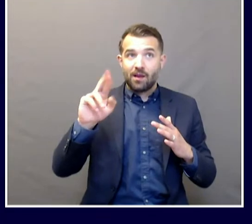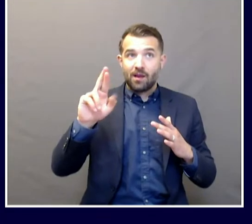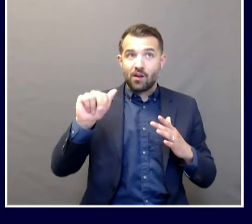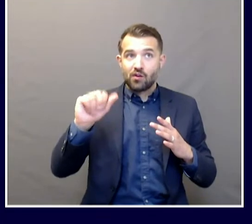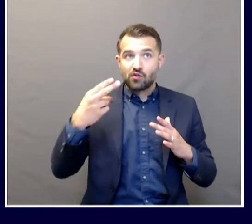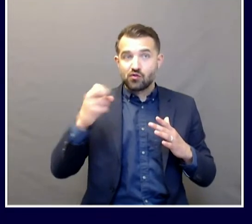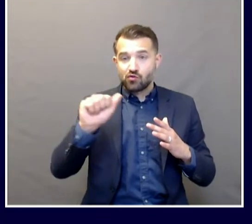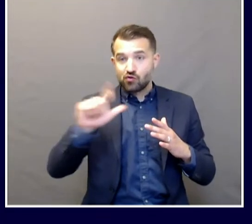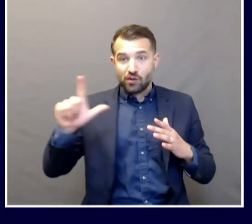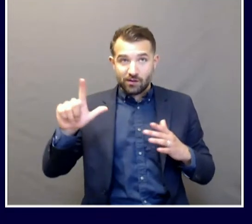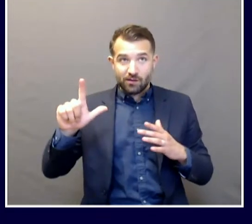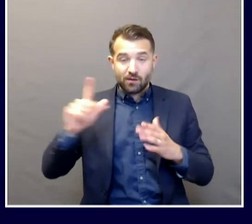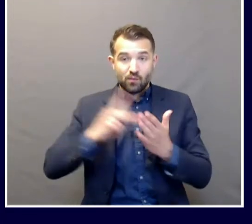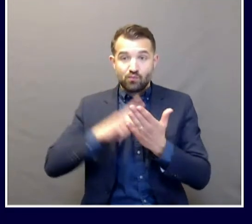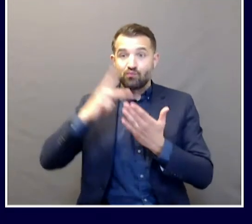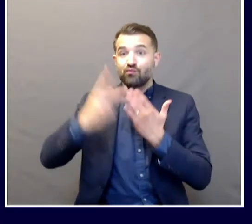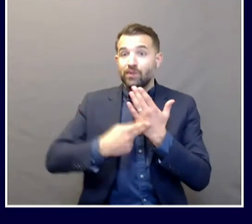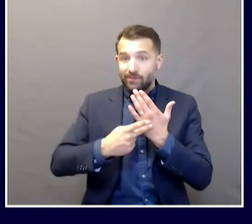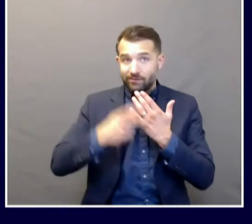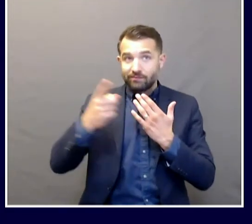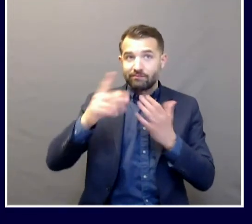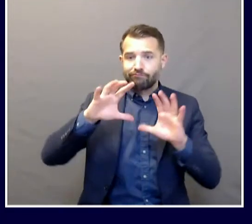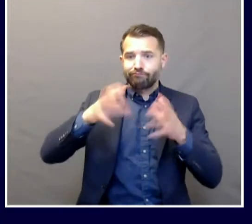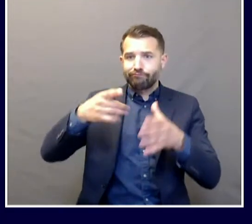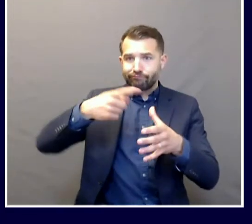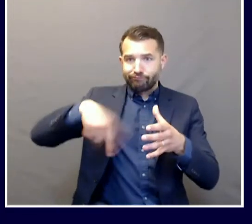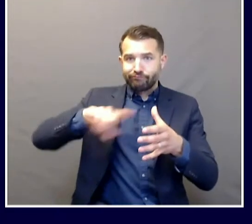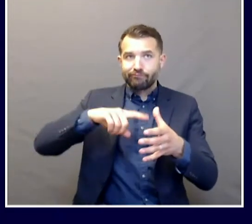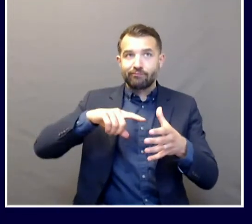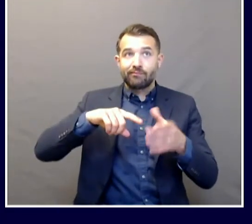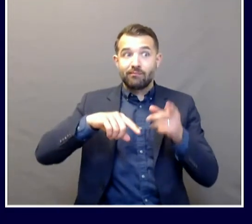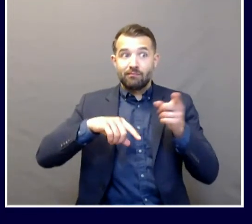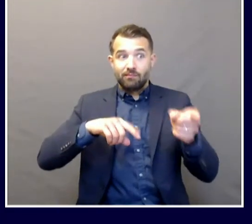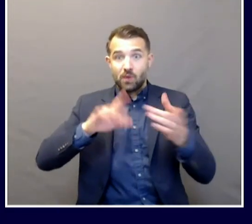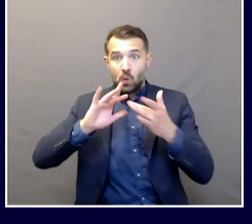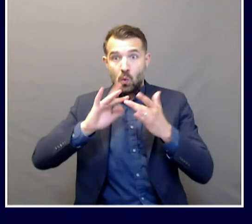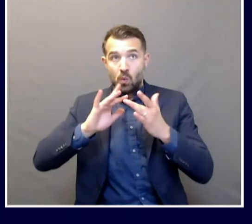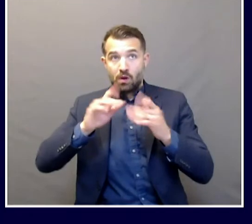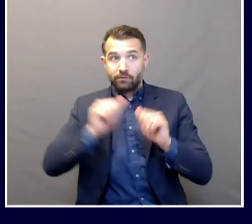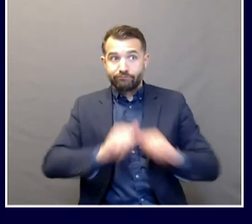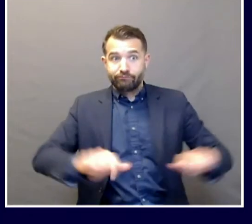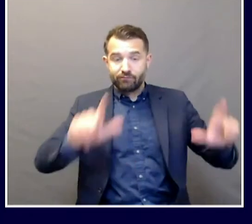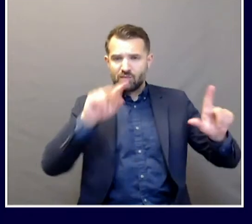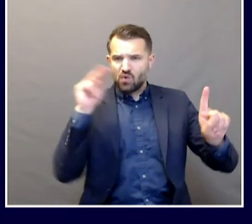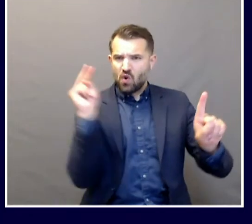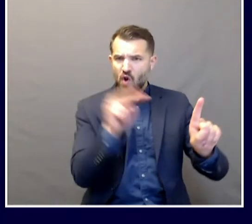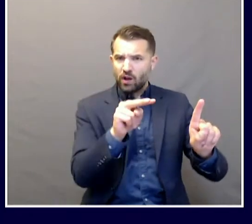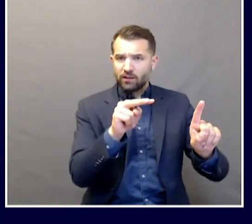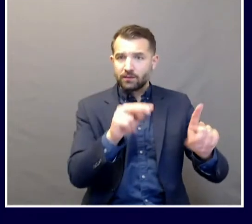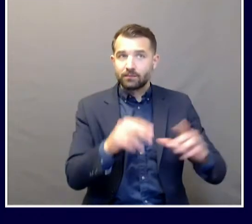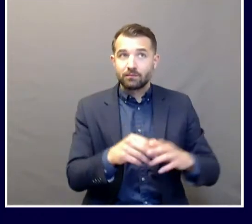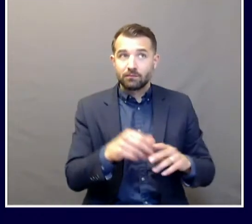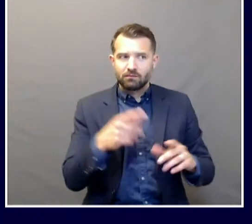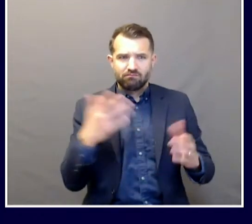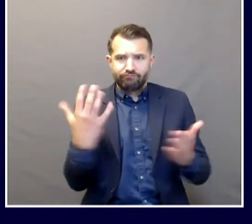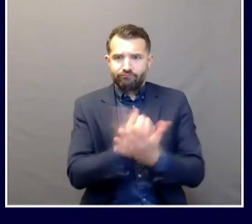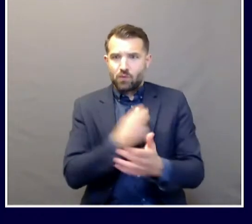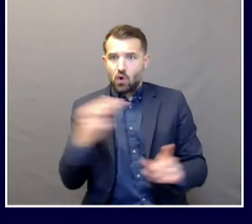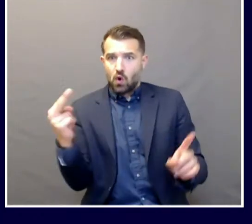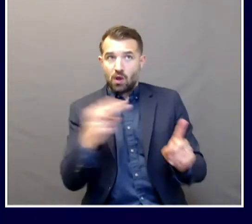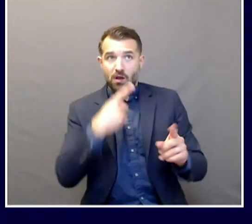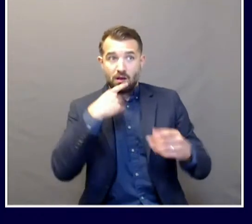have a running tally of the number of cases that have been detected in prisons across the